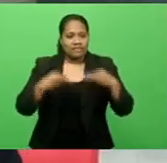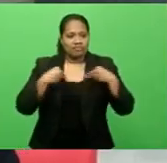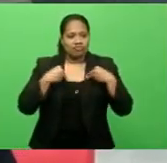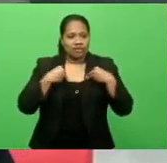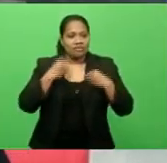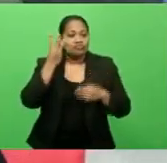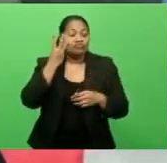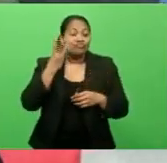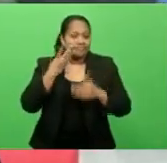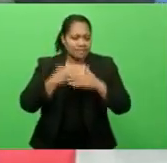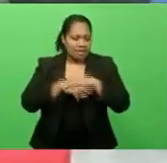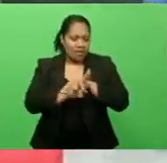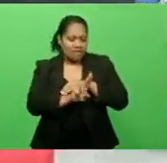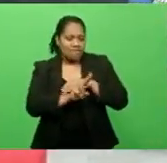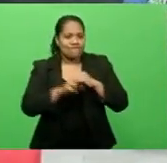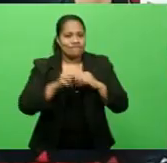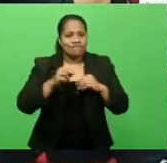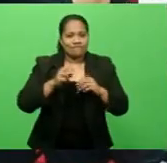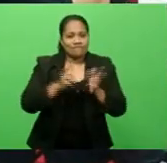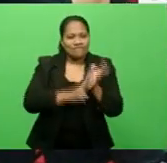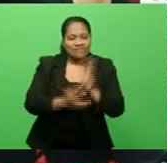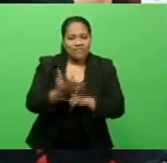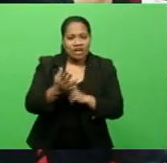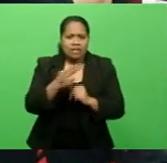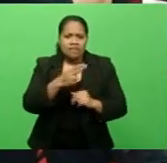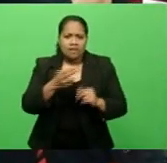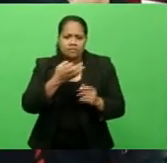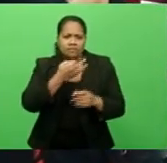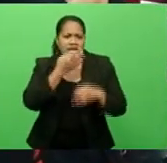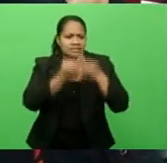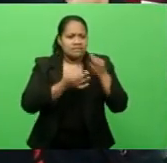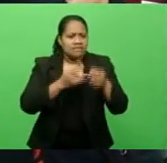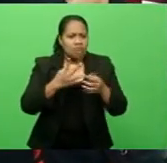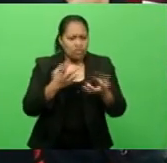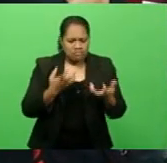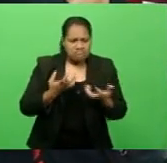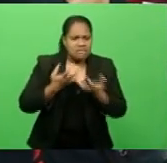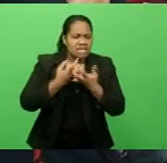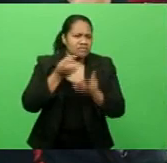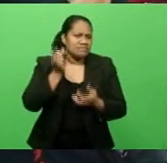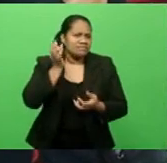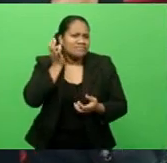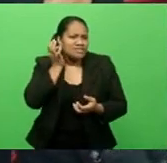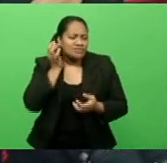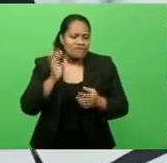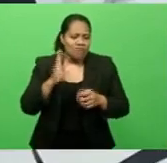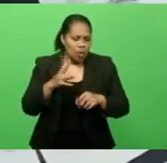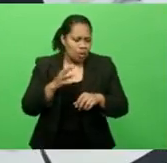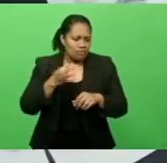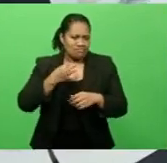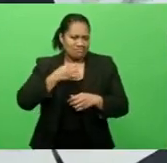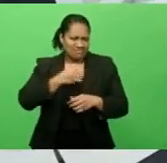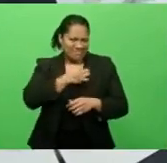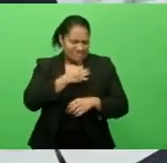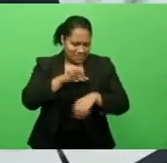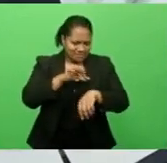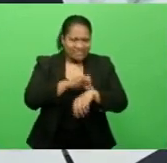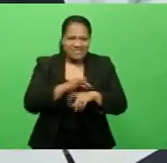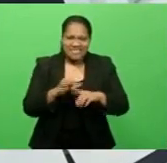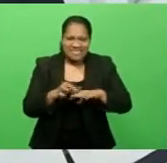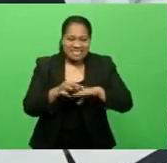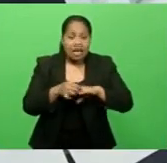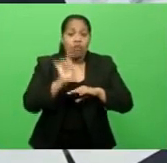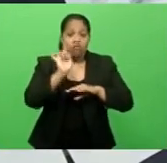village. And they started asking for matching earrings and chains, and this is how her handmade jewelry